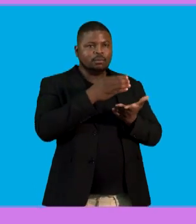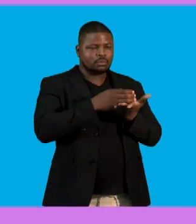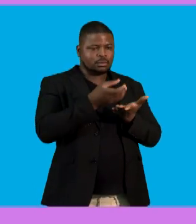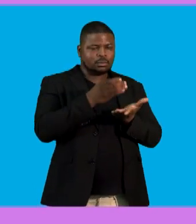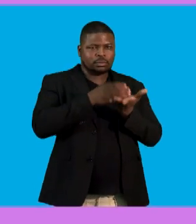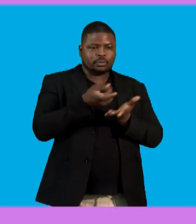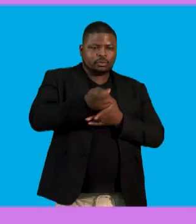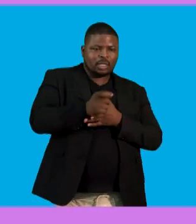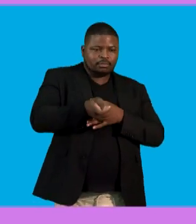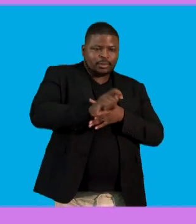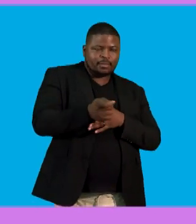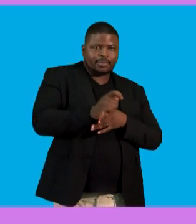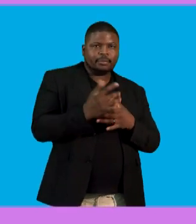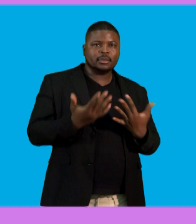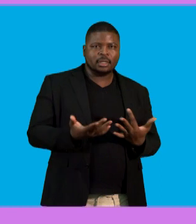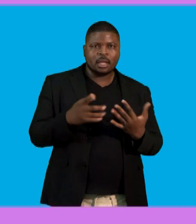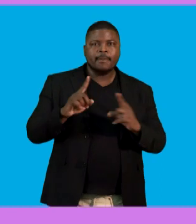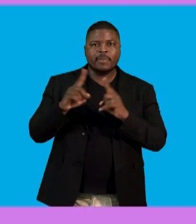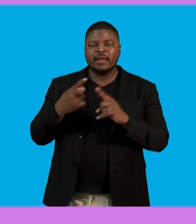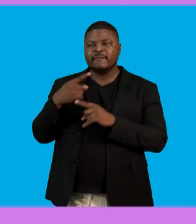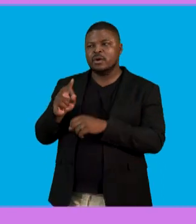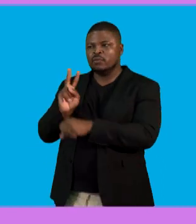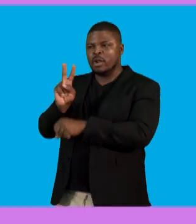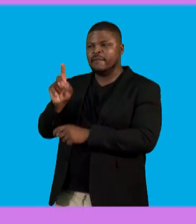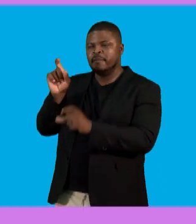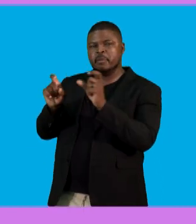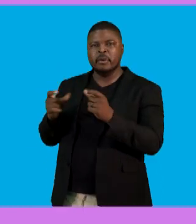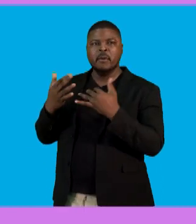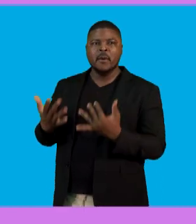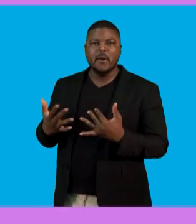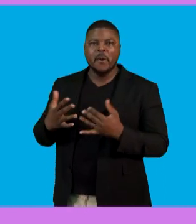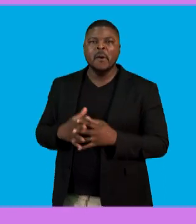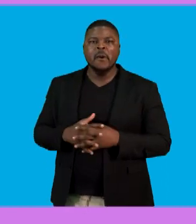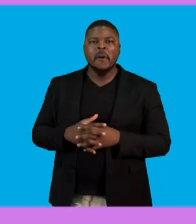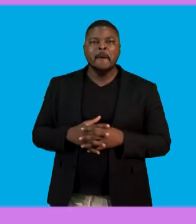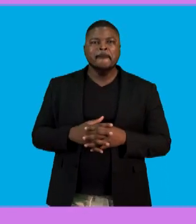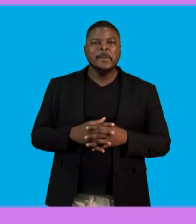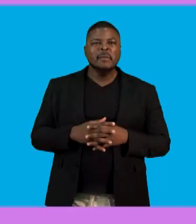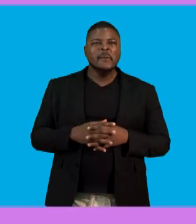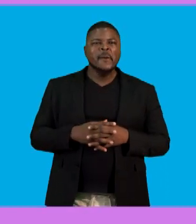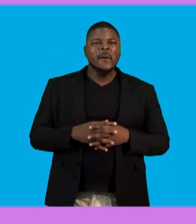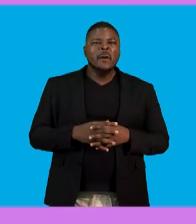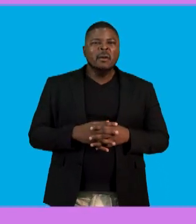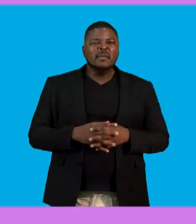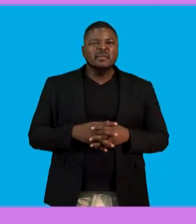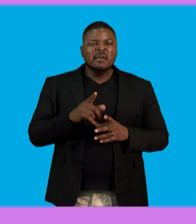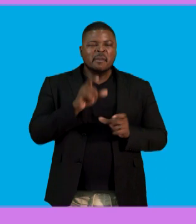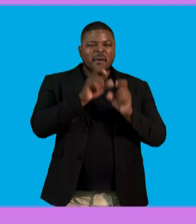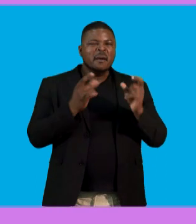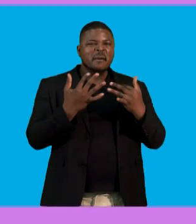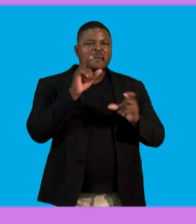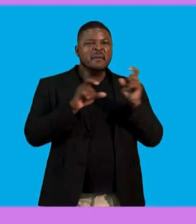question requires us to do what? This is your conversion factor. We are saying 3 cups for 12 people. So how many people are we calculating for 18